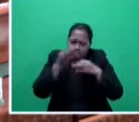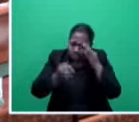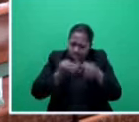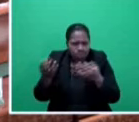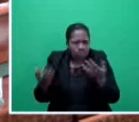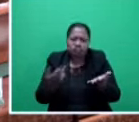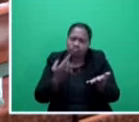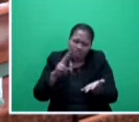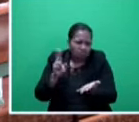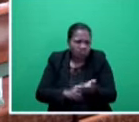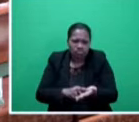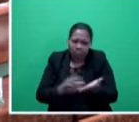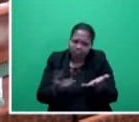reports.